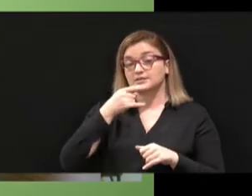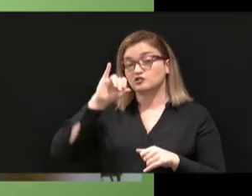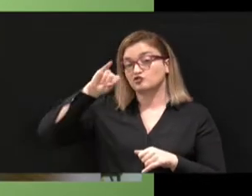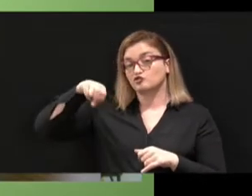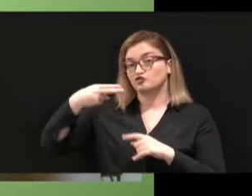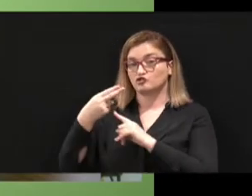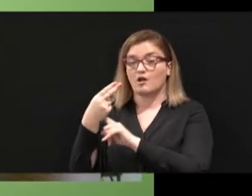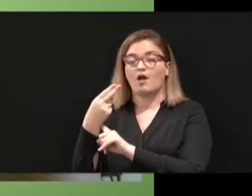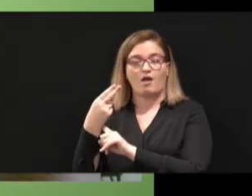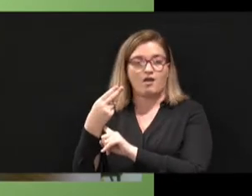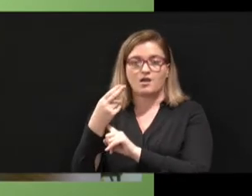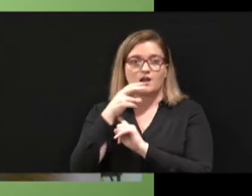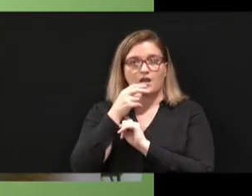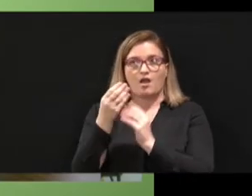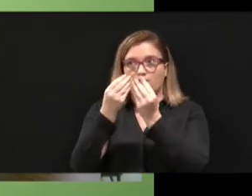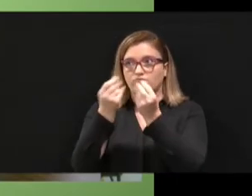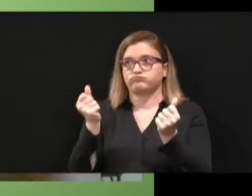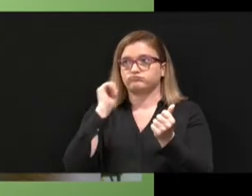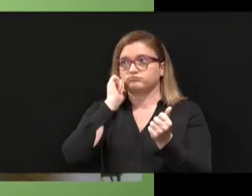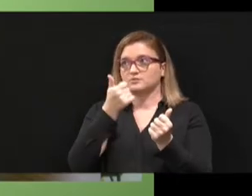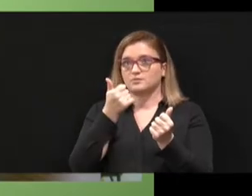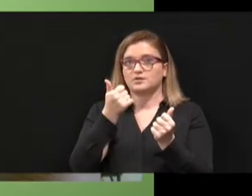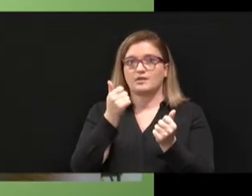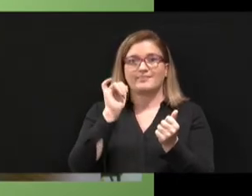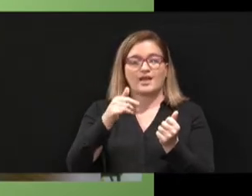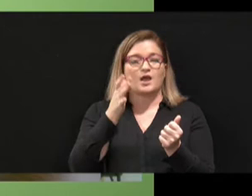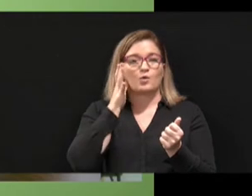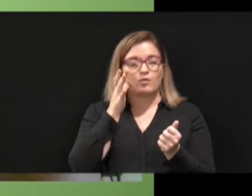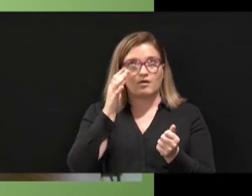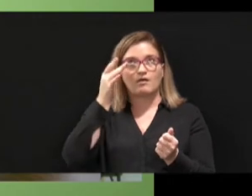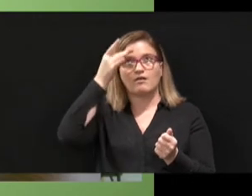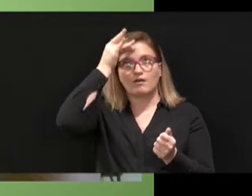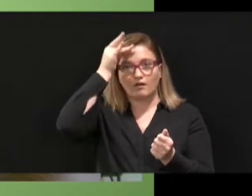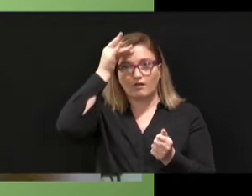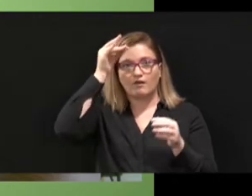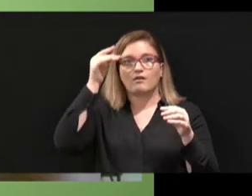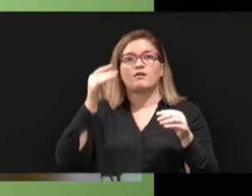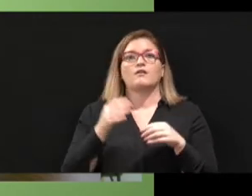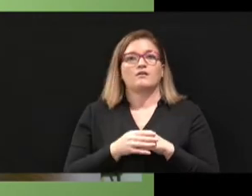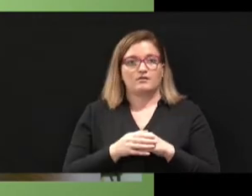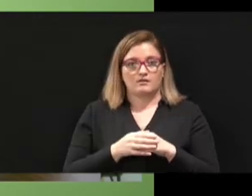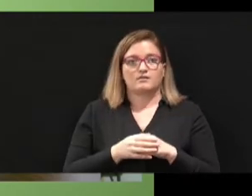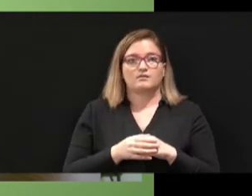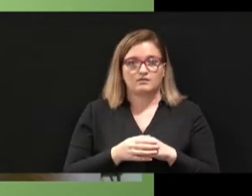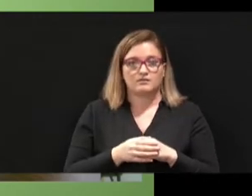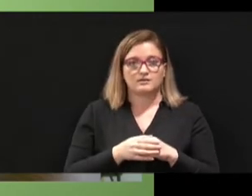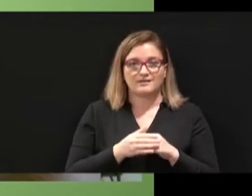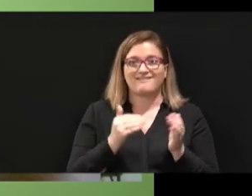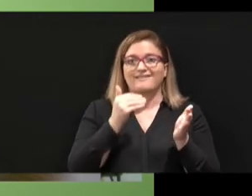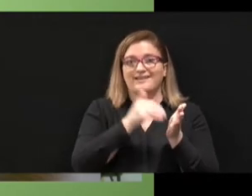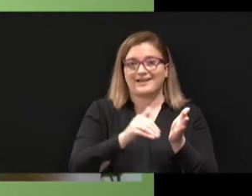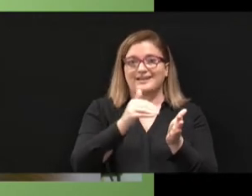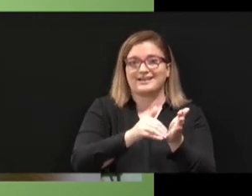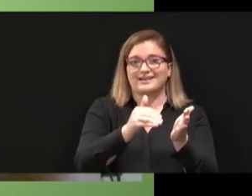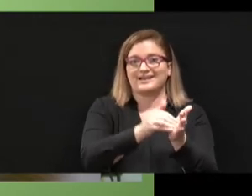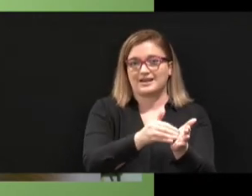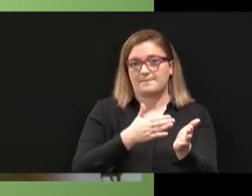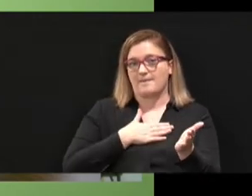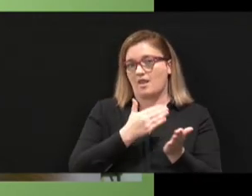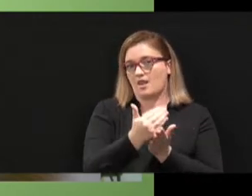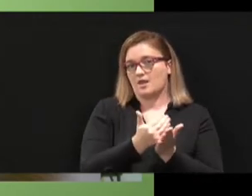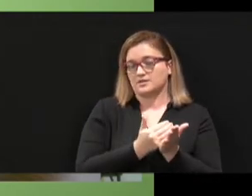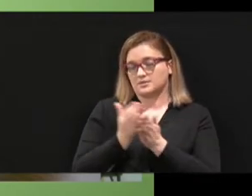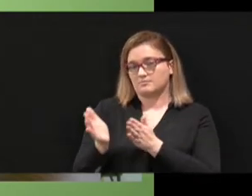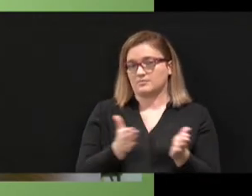going to go away tomorrow. That's going to continue to be looped in to my lesson plans, so that there is lots